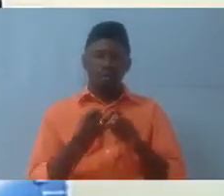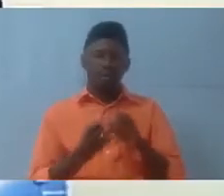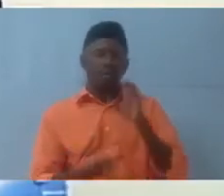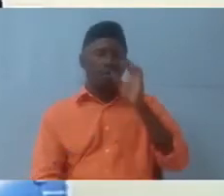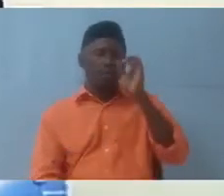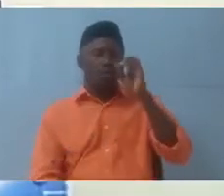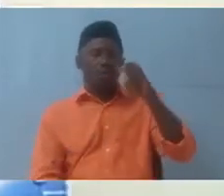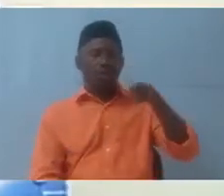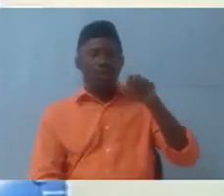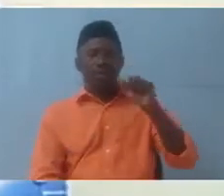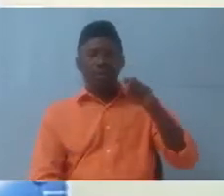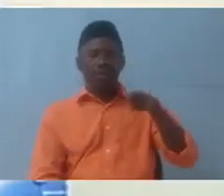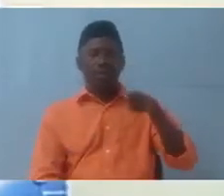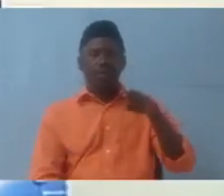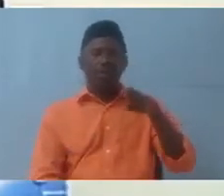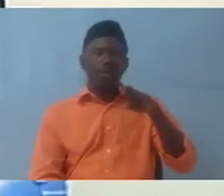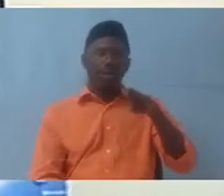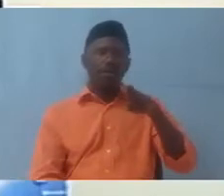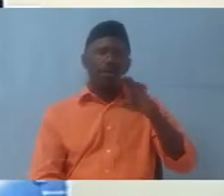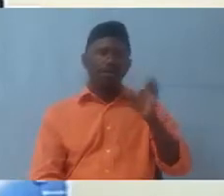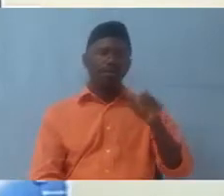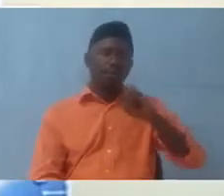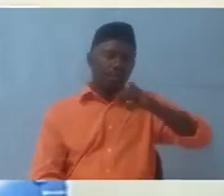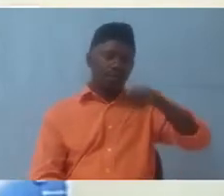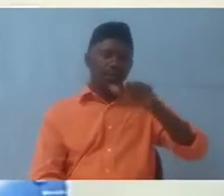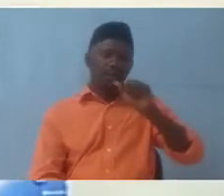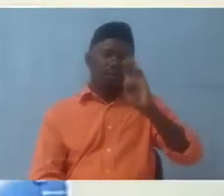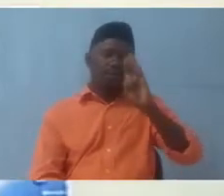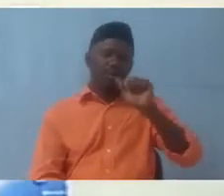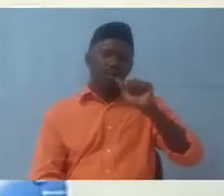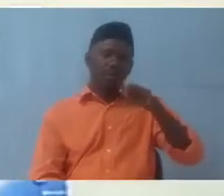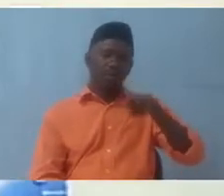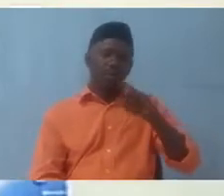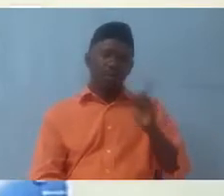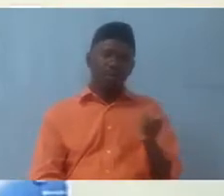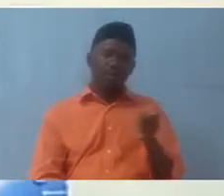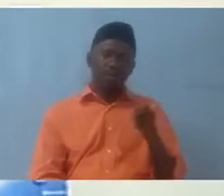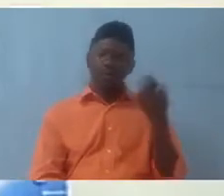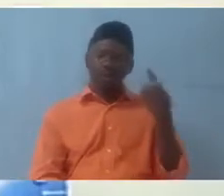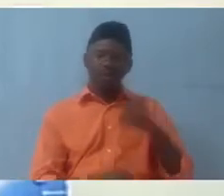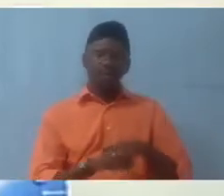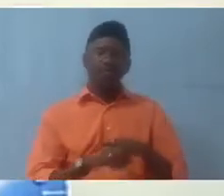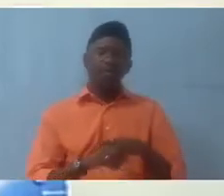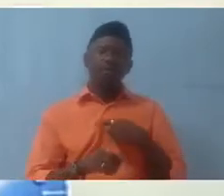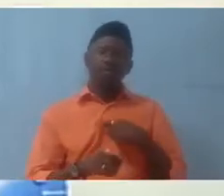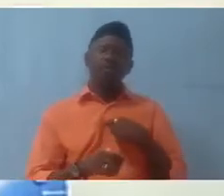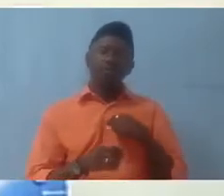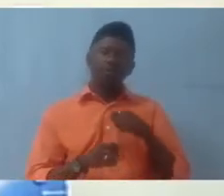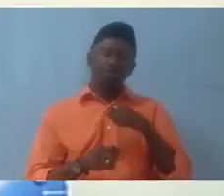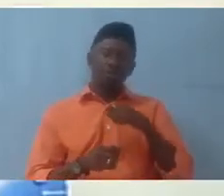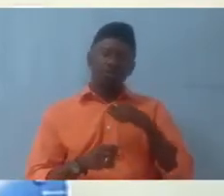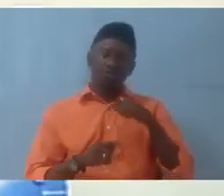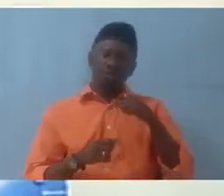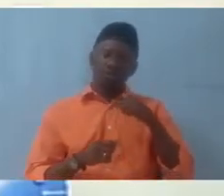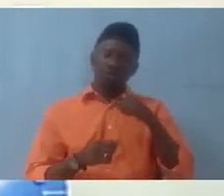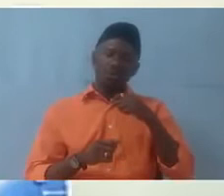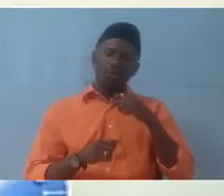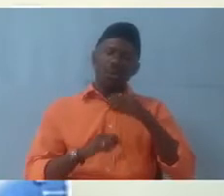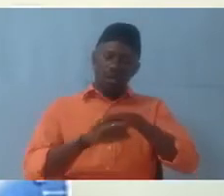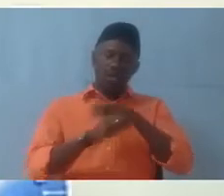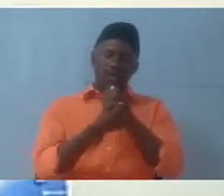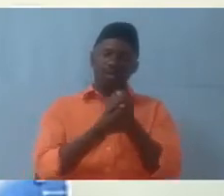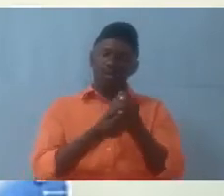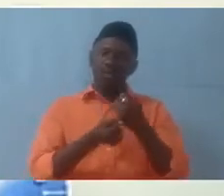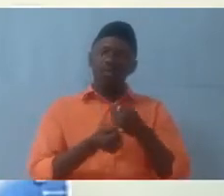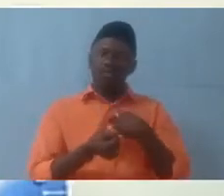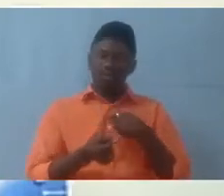still serving as a magistrate also, who will be subsequently be arrested also was speaking in that meeting. Ki nga xamne moy Omar Jabang